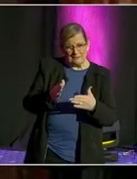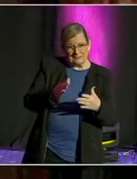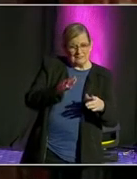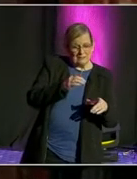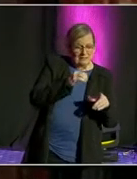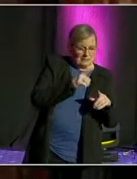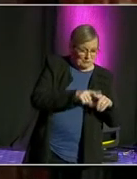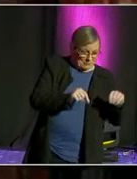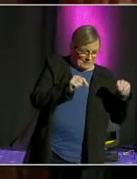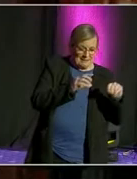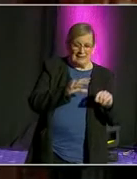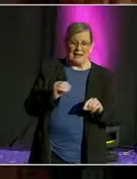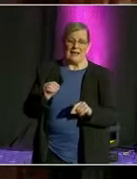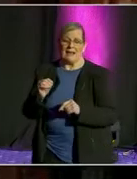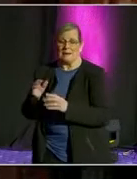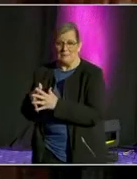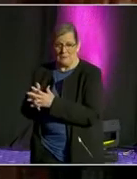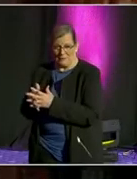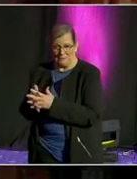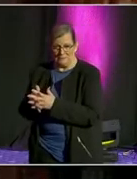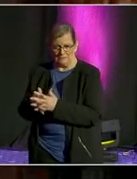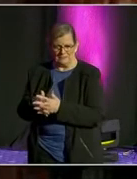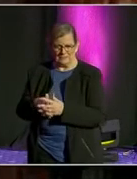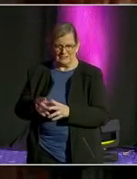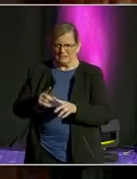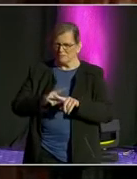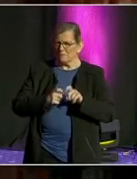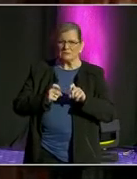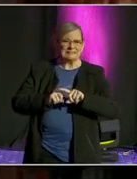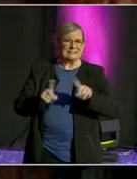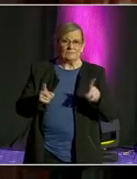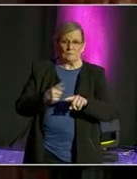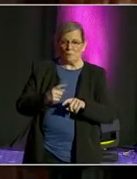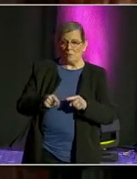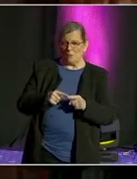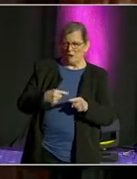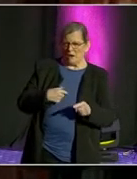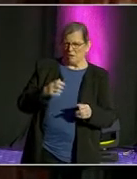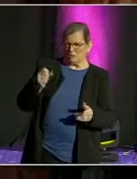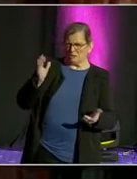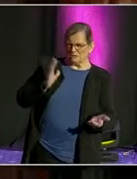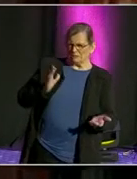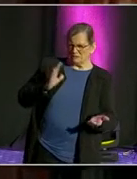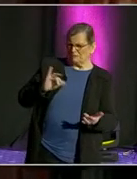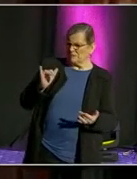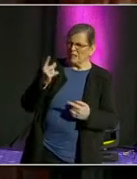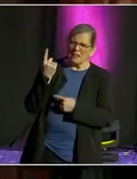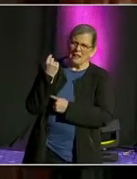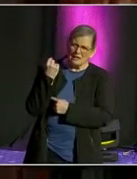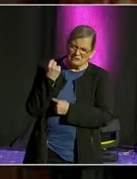What is most different from when I was here last, of course, is the pandemic.